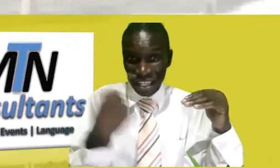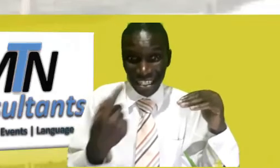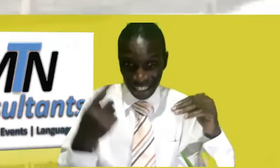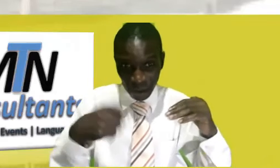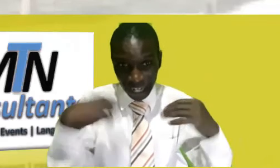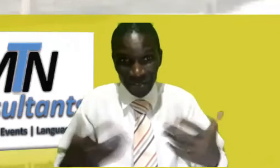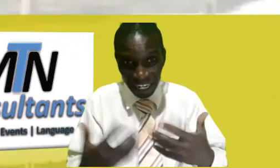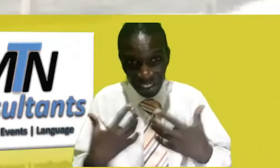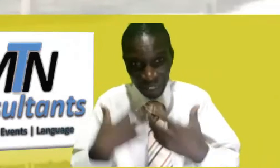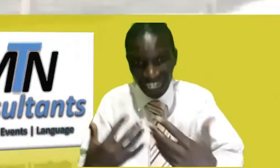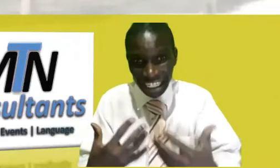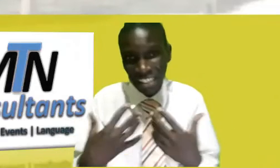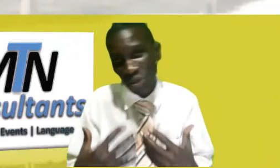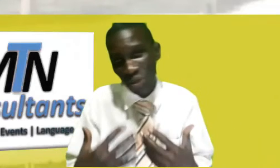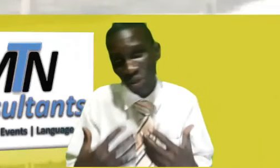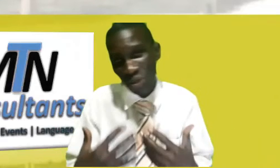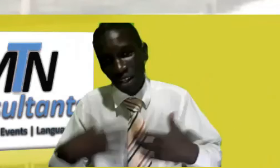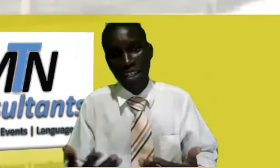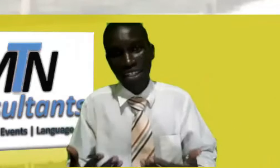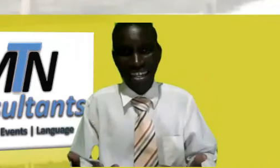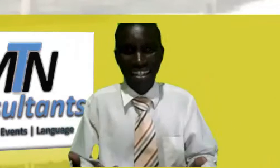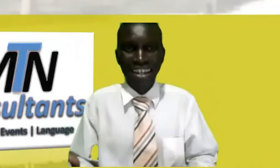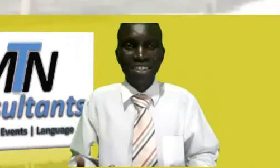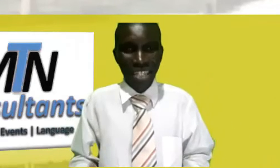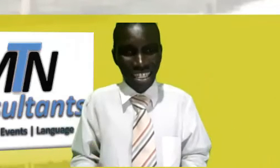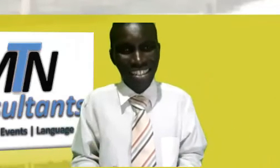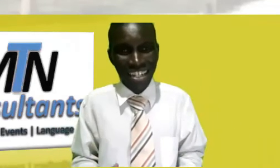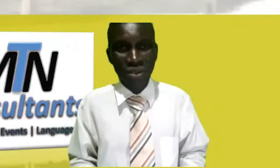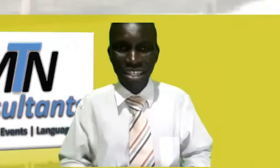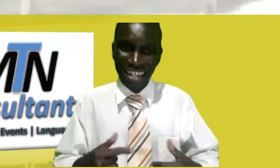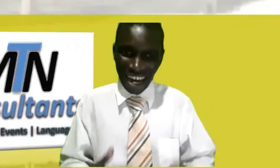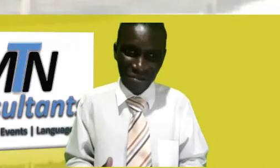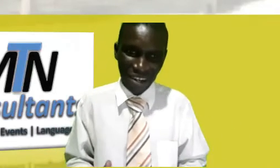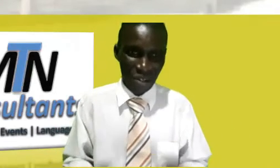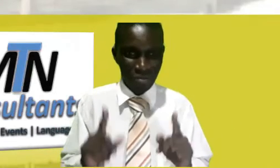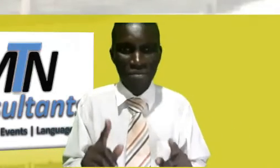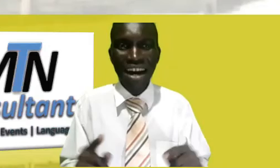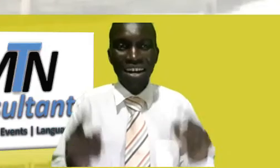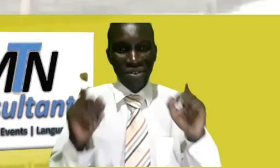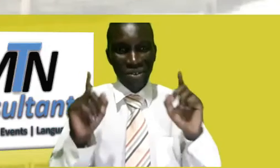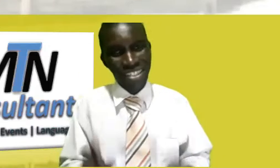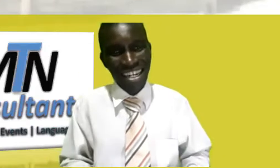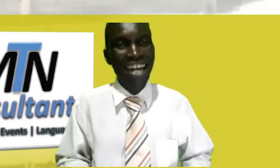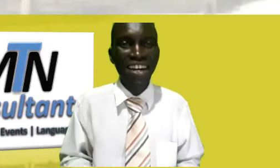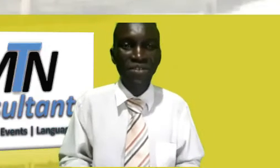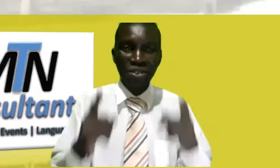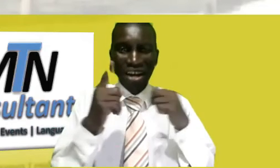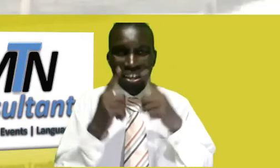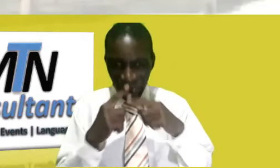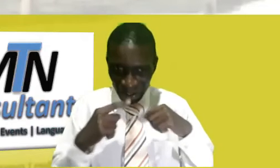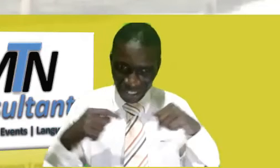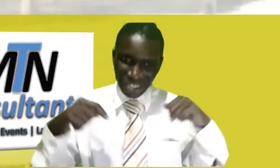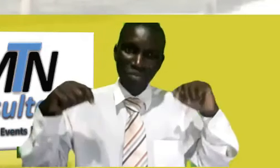now, it qualifies or adds to what you are saying. So let's start with love now. Remember, when you say I love